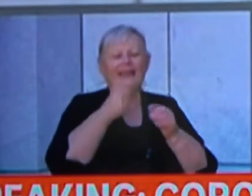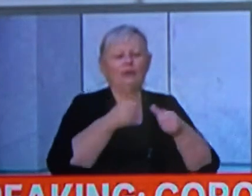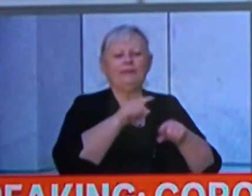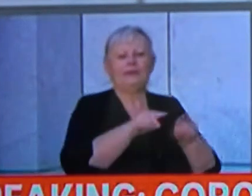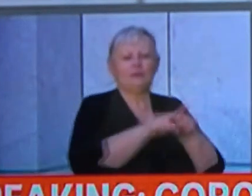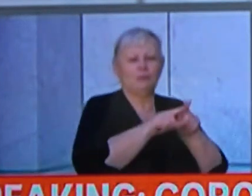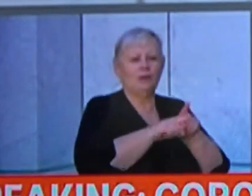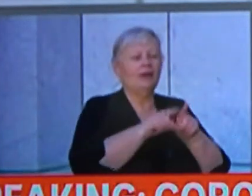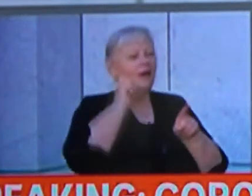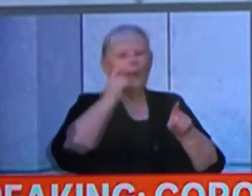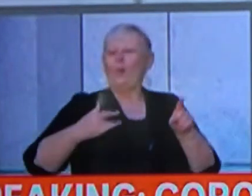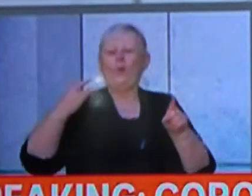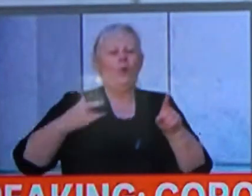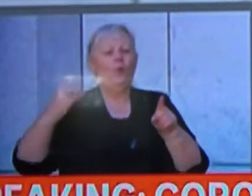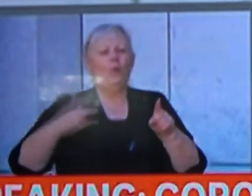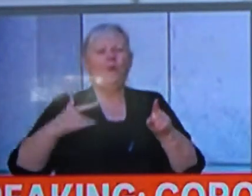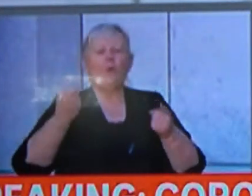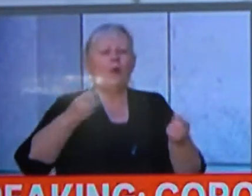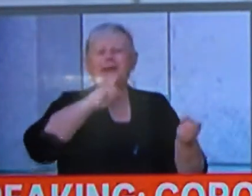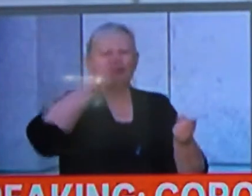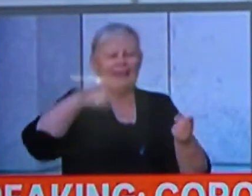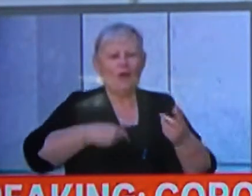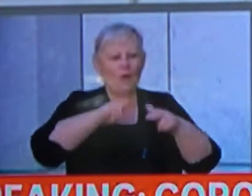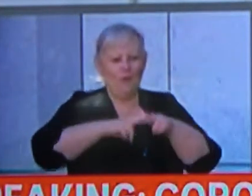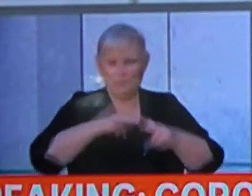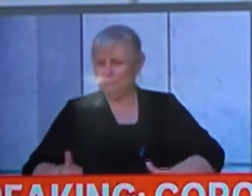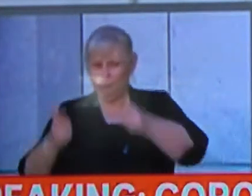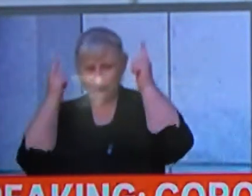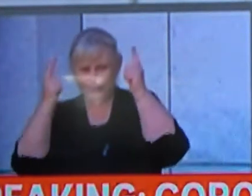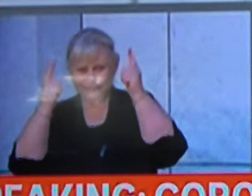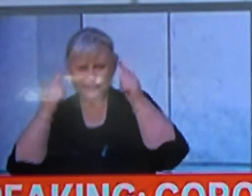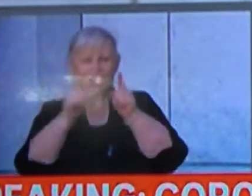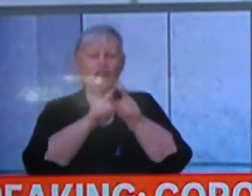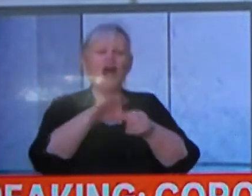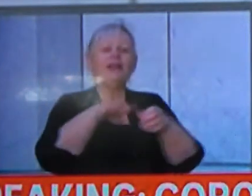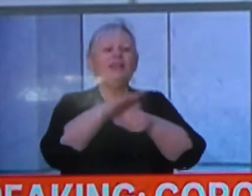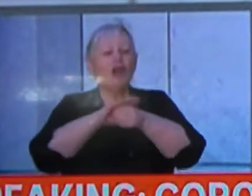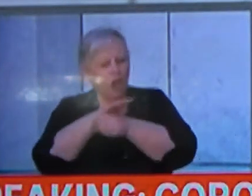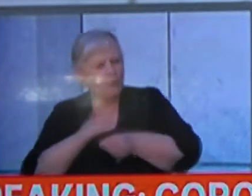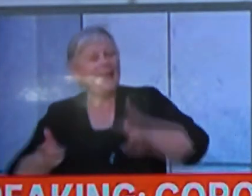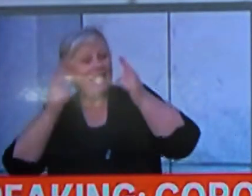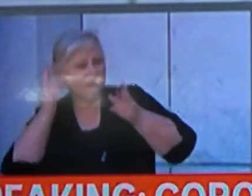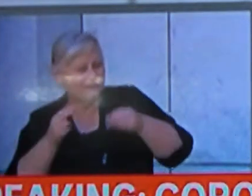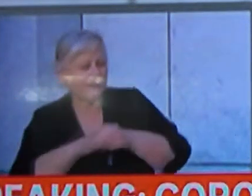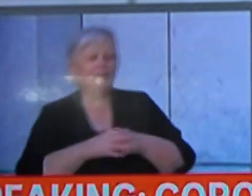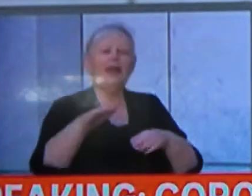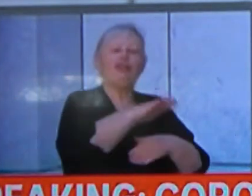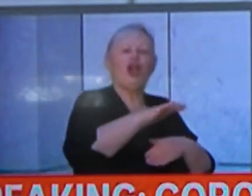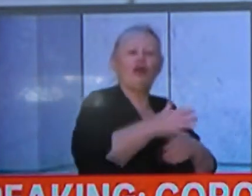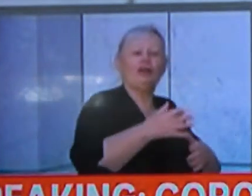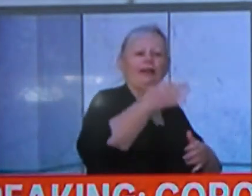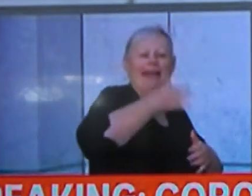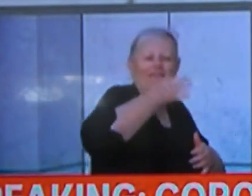This will be a lifeline for hundreds of thousands of employers, like the local hairdresser, the local cafe, the